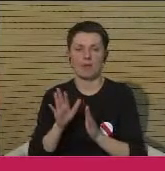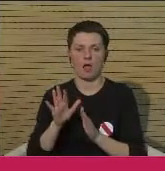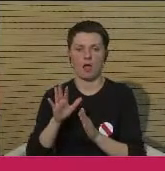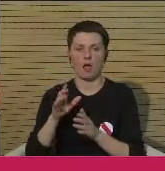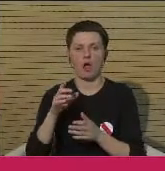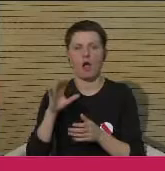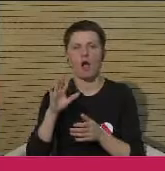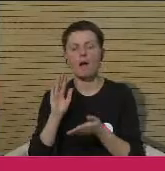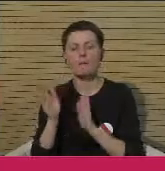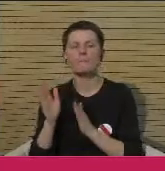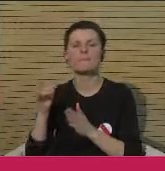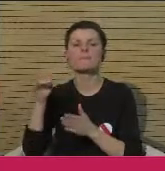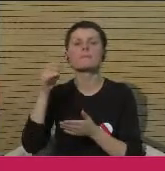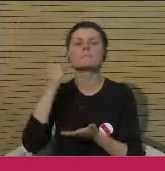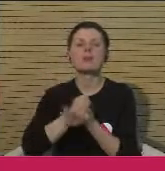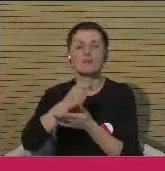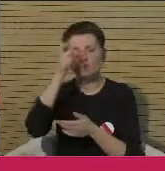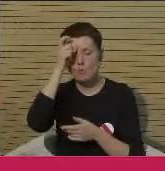profits.